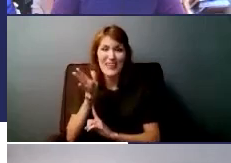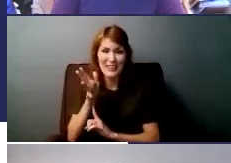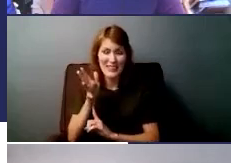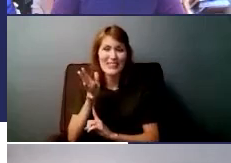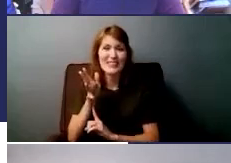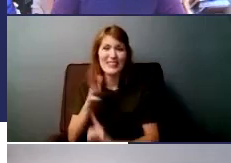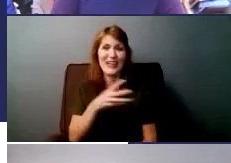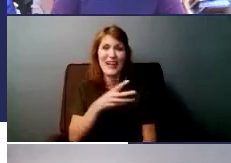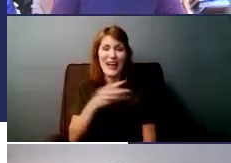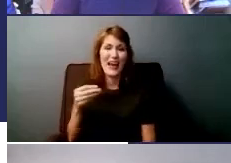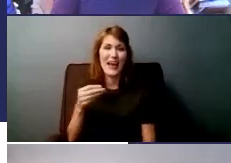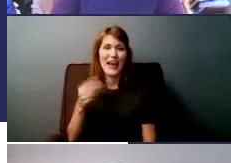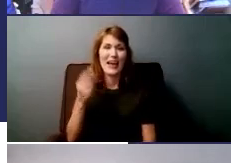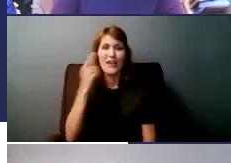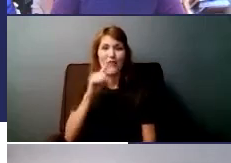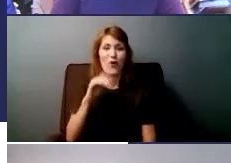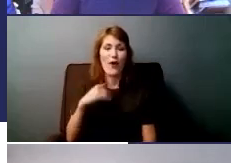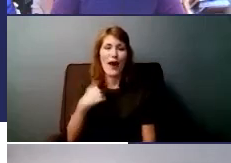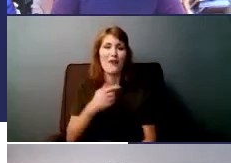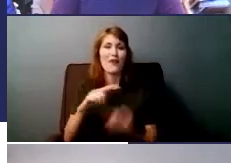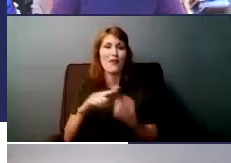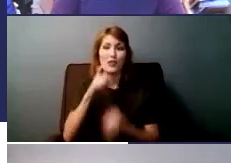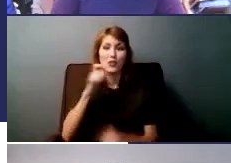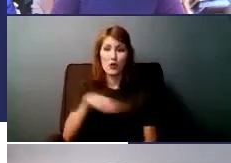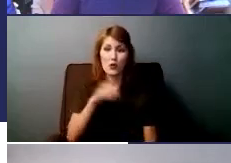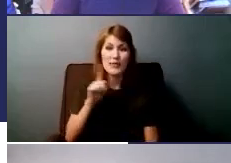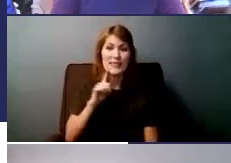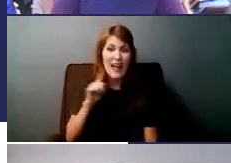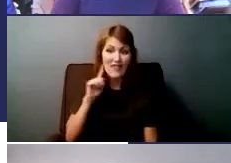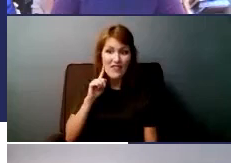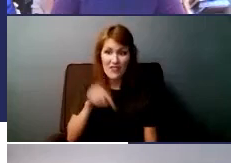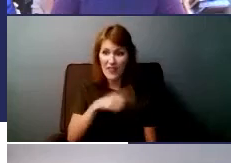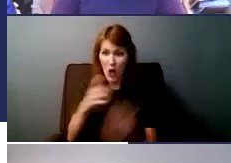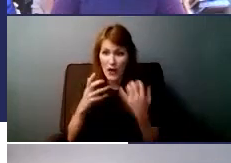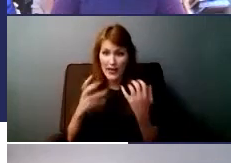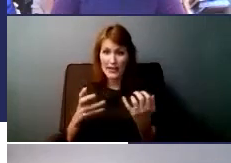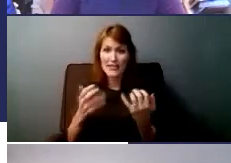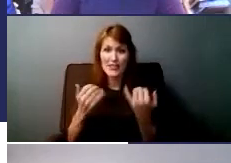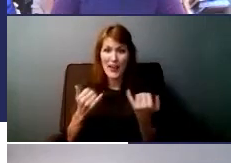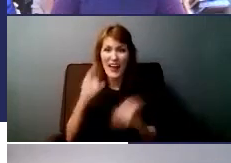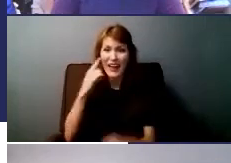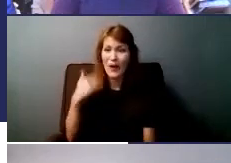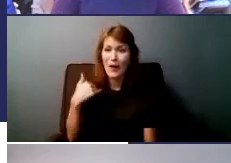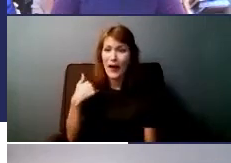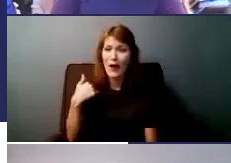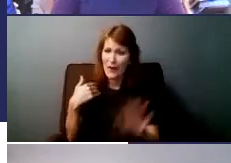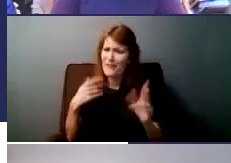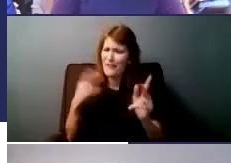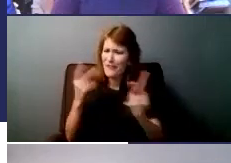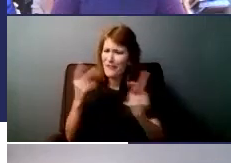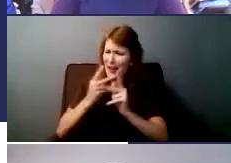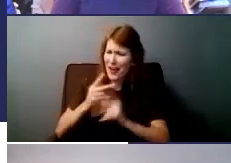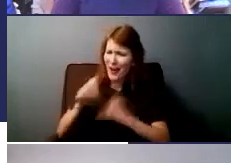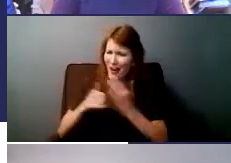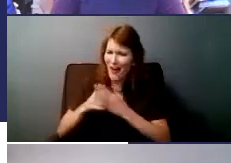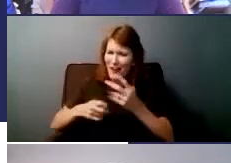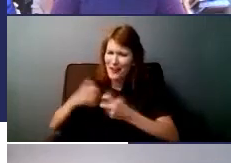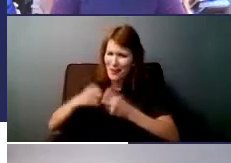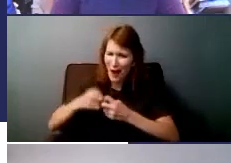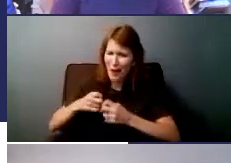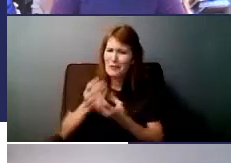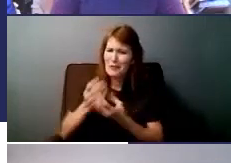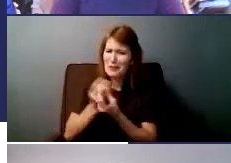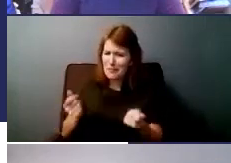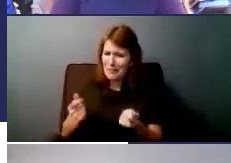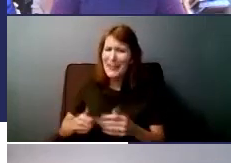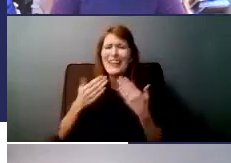for our friends who are deaf in the audience today, I think we got the bugs worked out, and thank you for your patience.